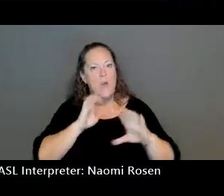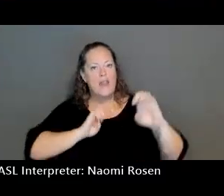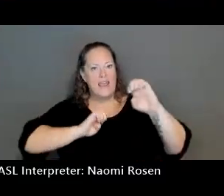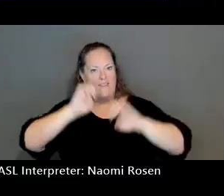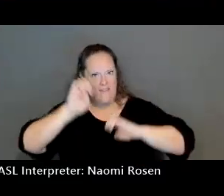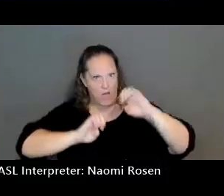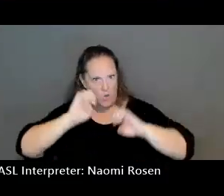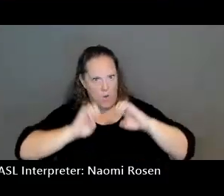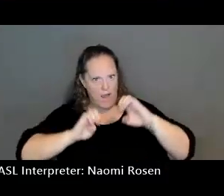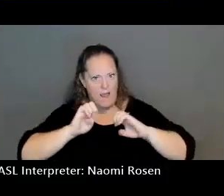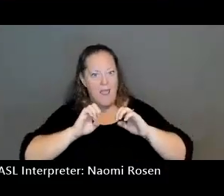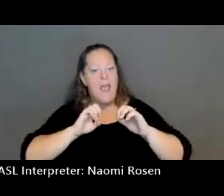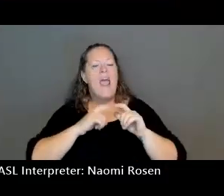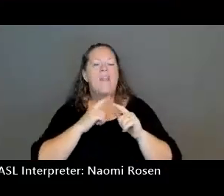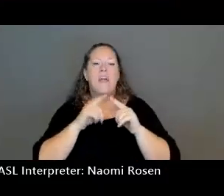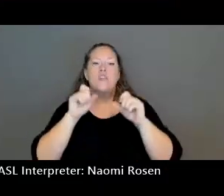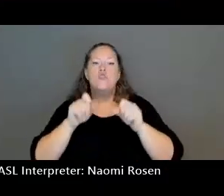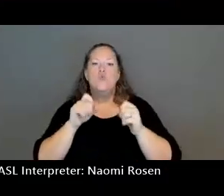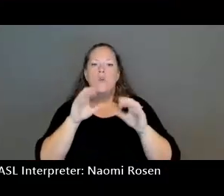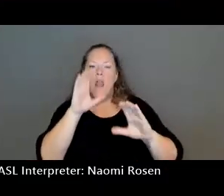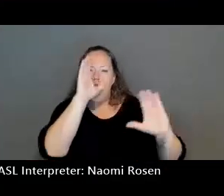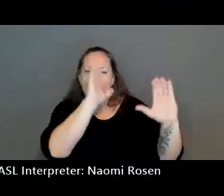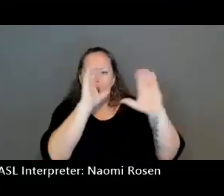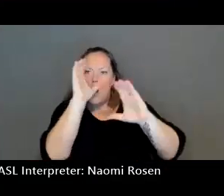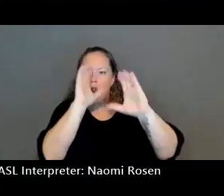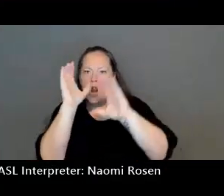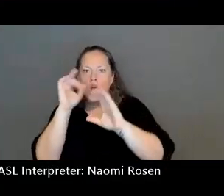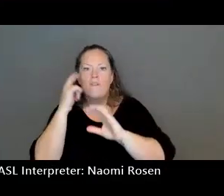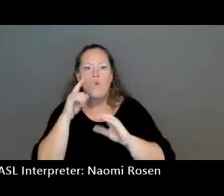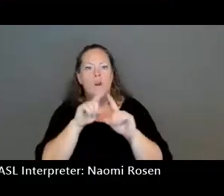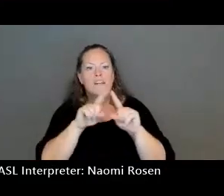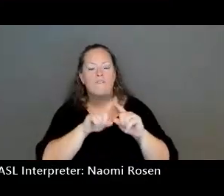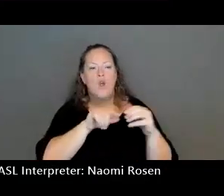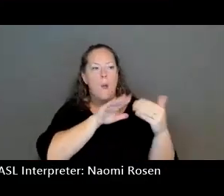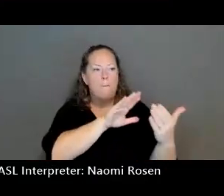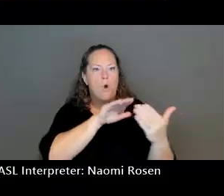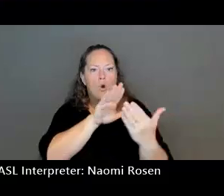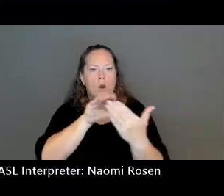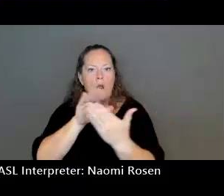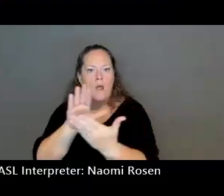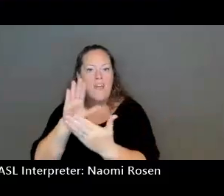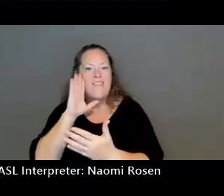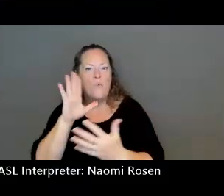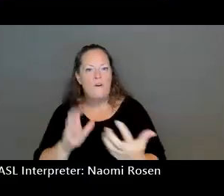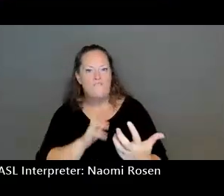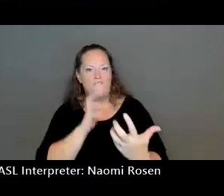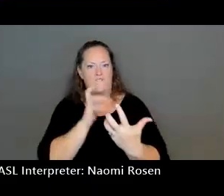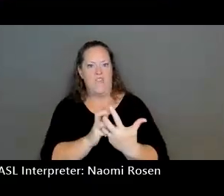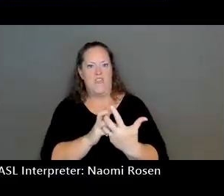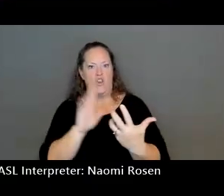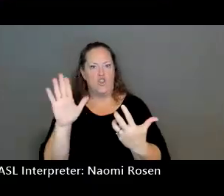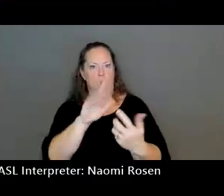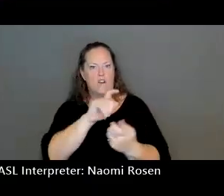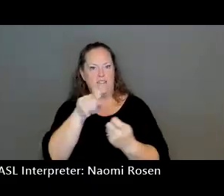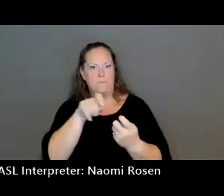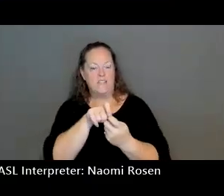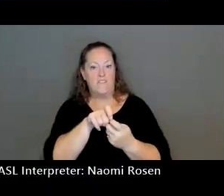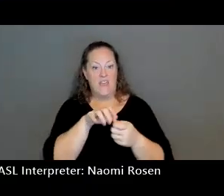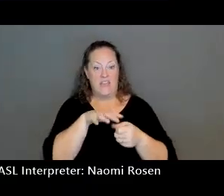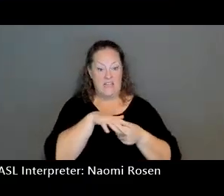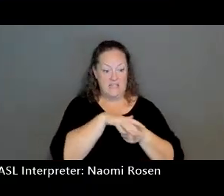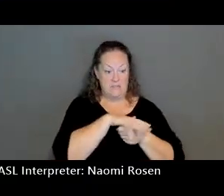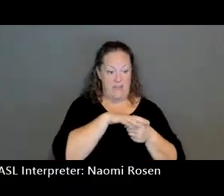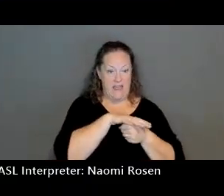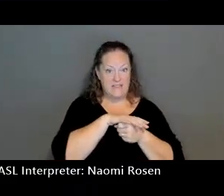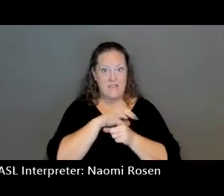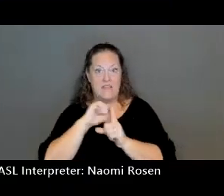you can begin to look for those practices that fit to that specific space and conditions. And